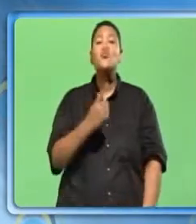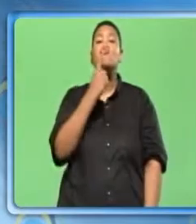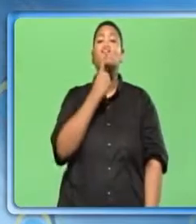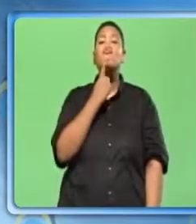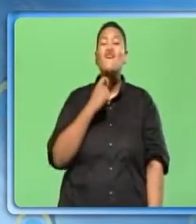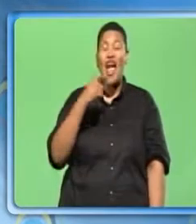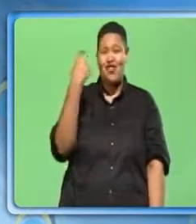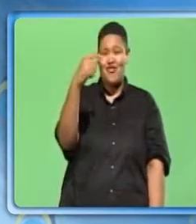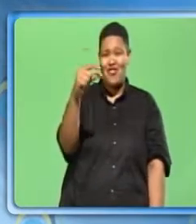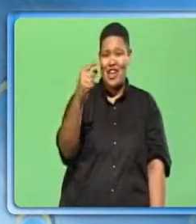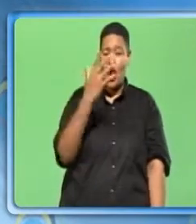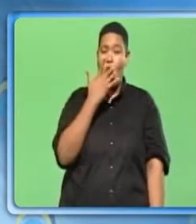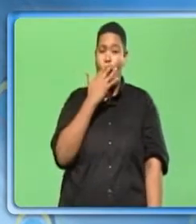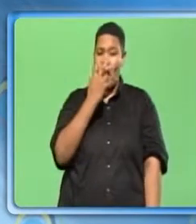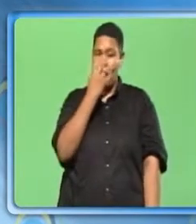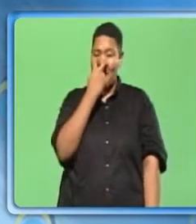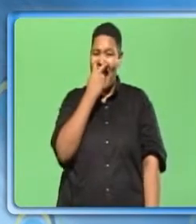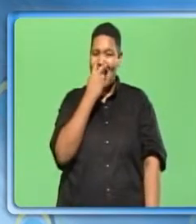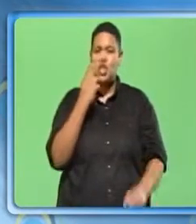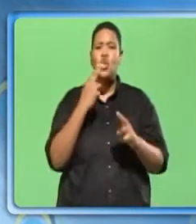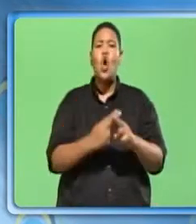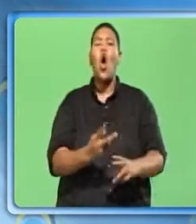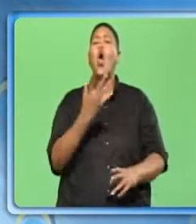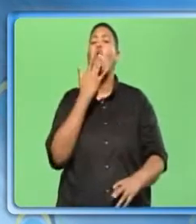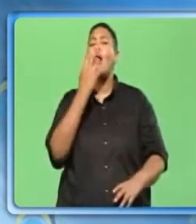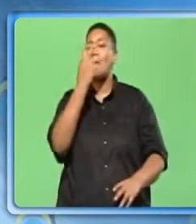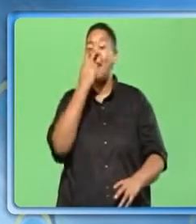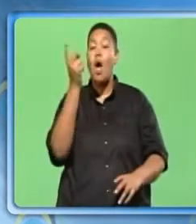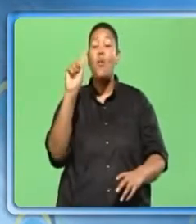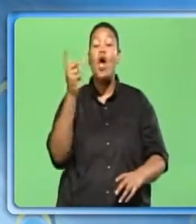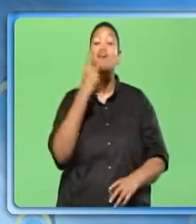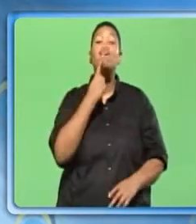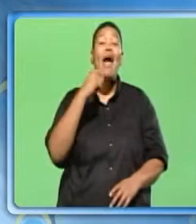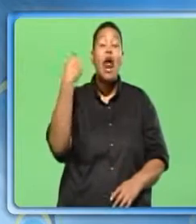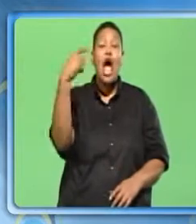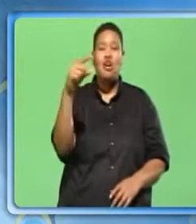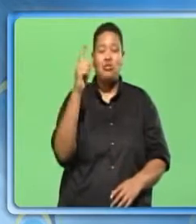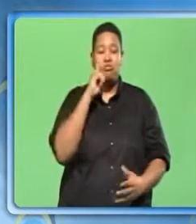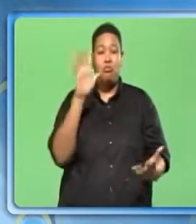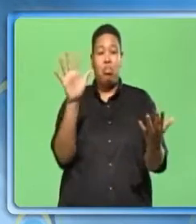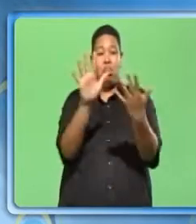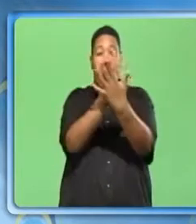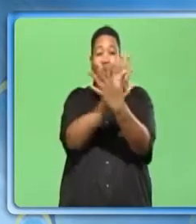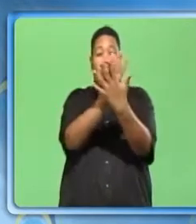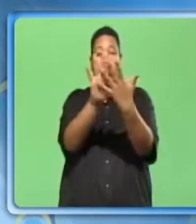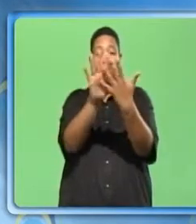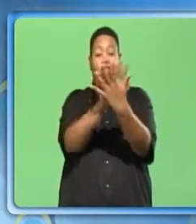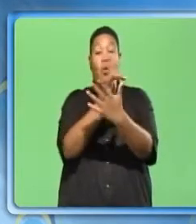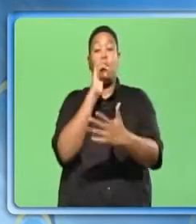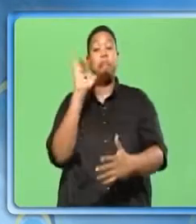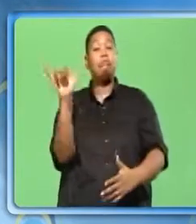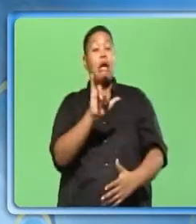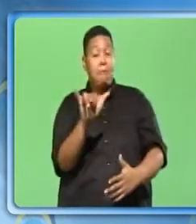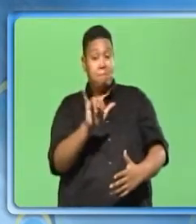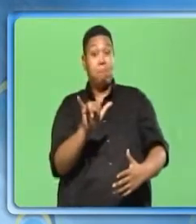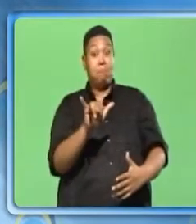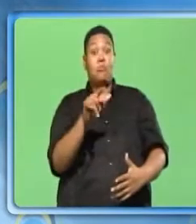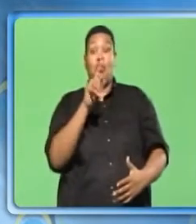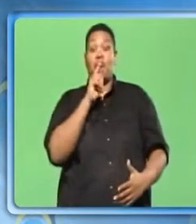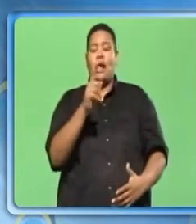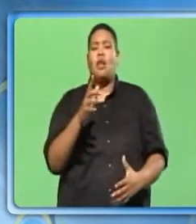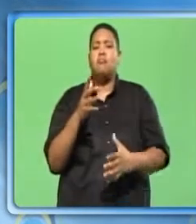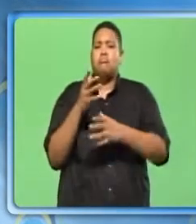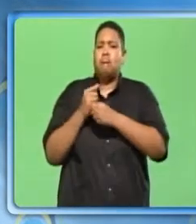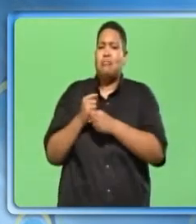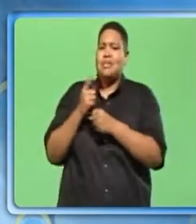Red-green color blindness is a form of color blindness in which red and green are perceived as identical. It is inherited in